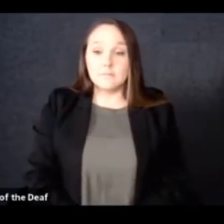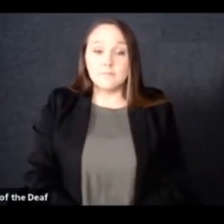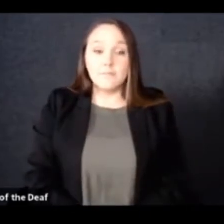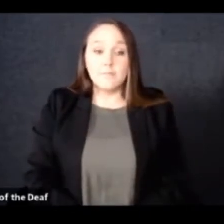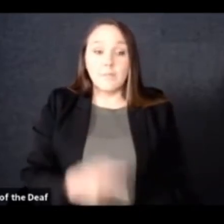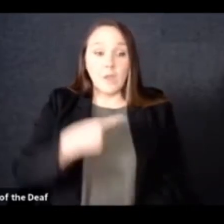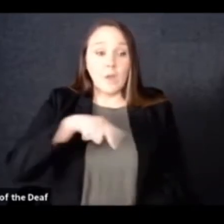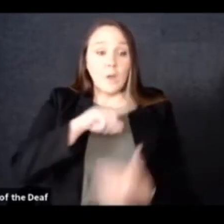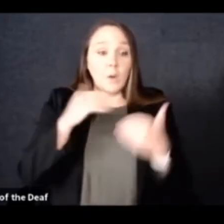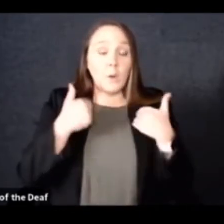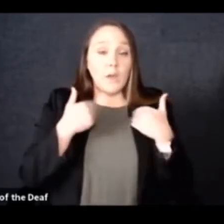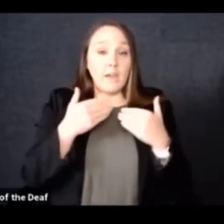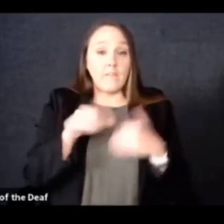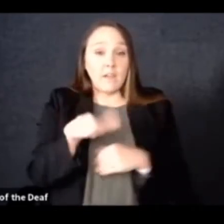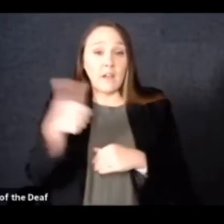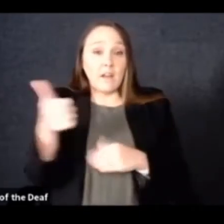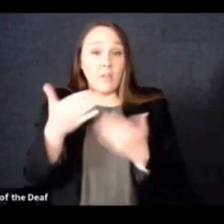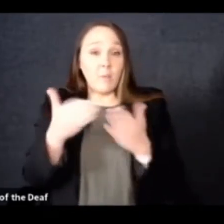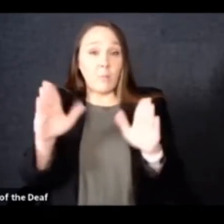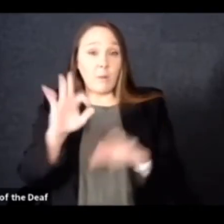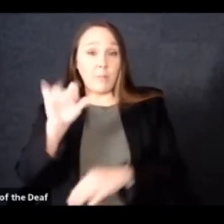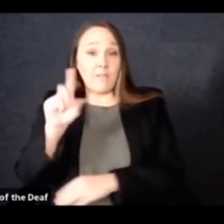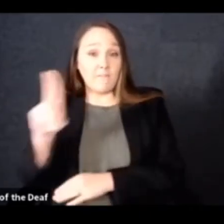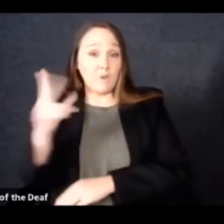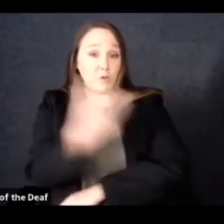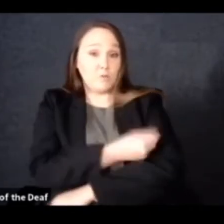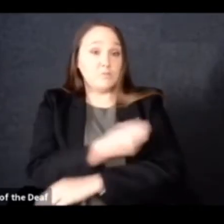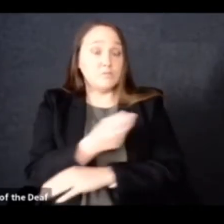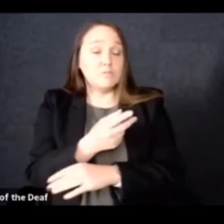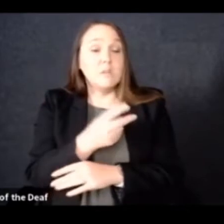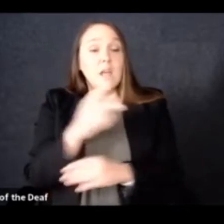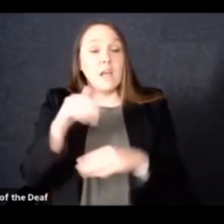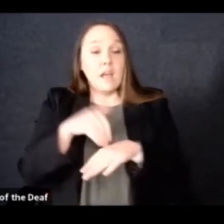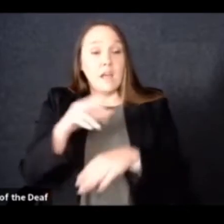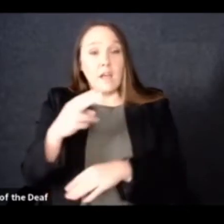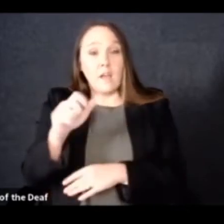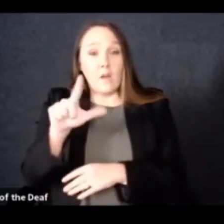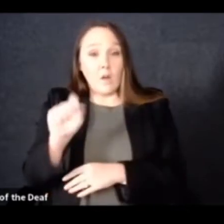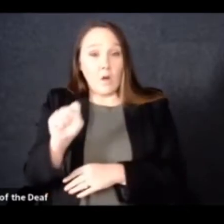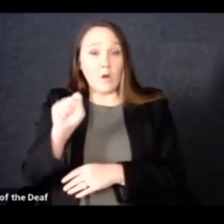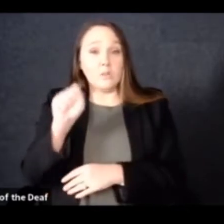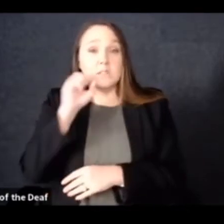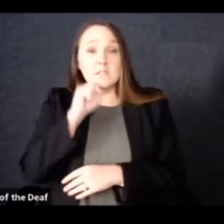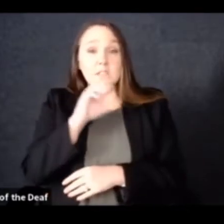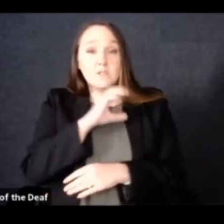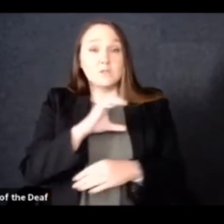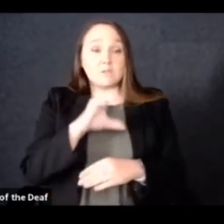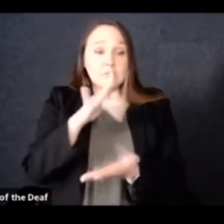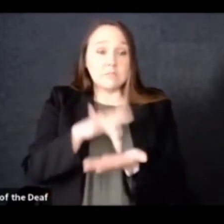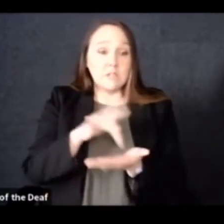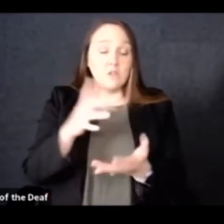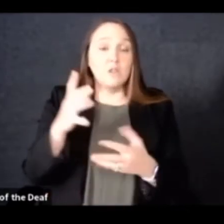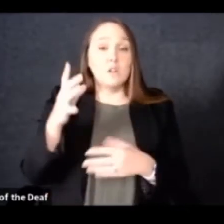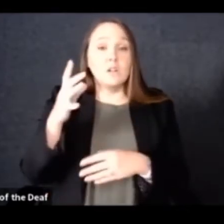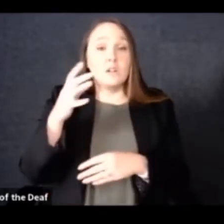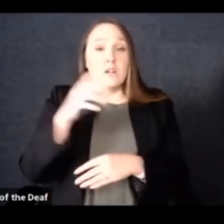We are holding another public flu vaccination clinic today at Hall Senior Center on Crippen Road from 3 to 6.